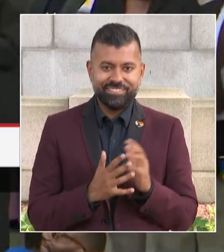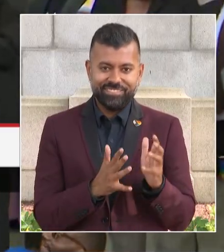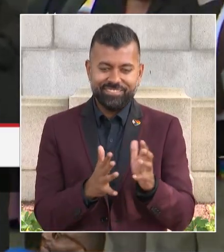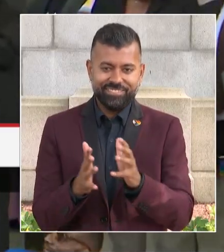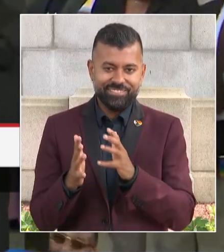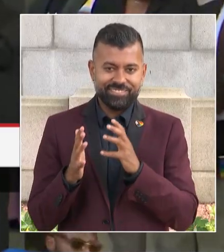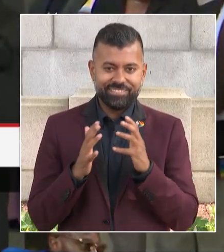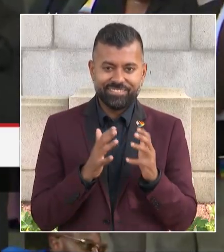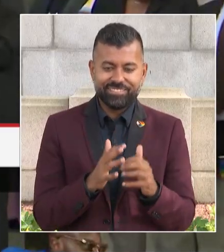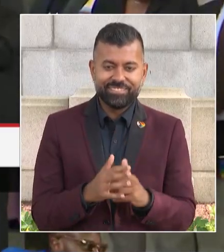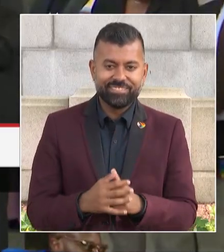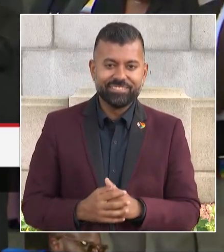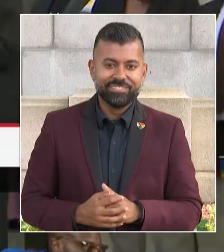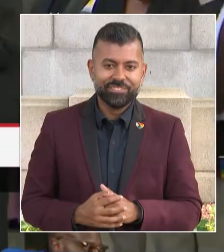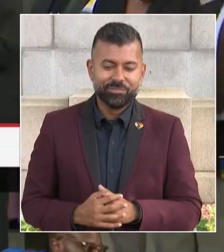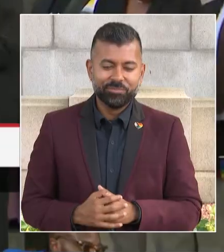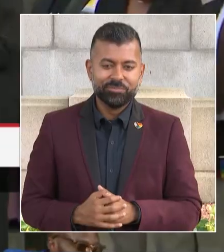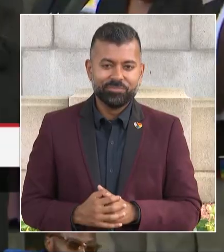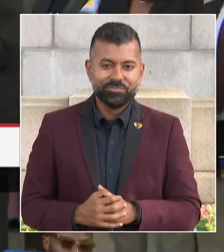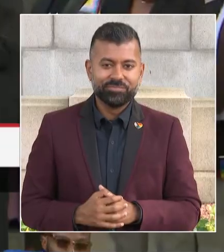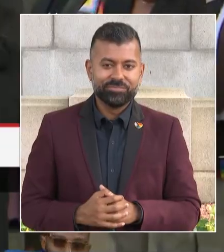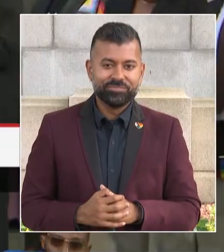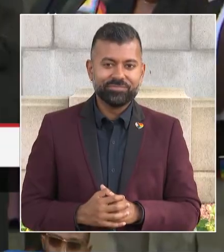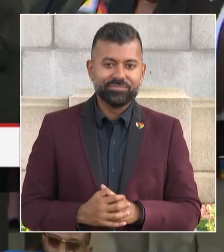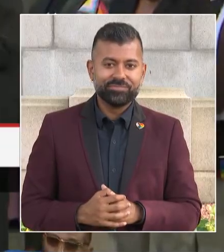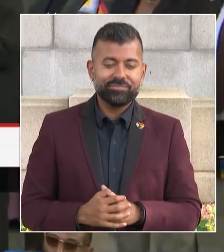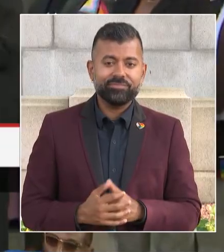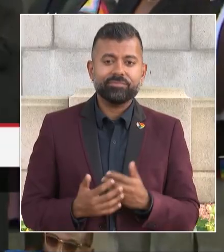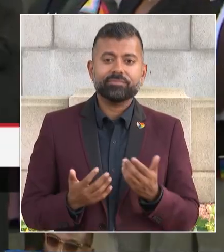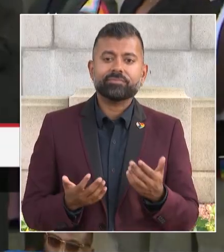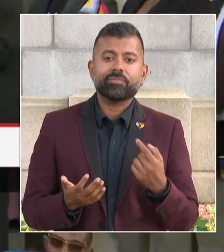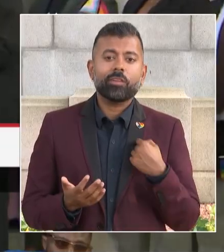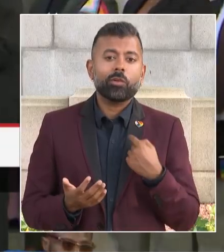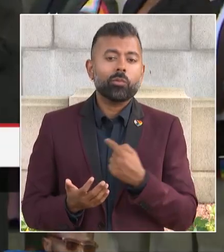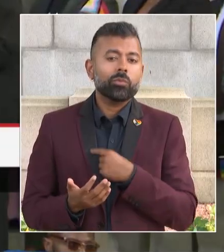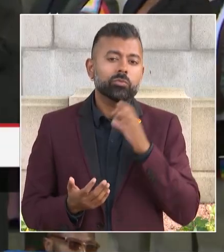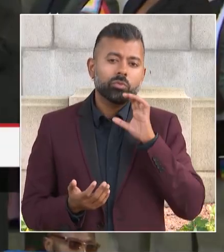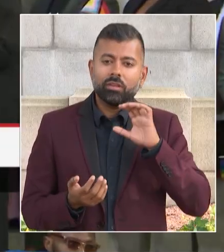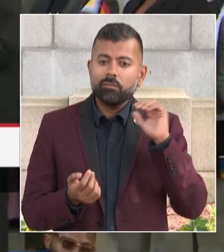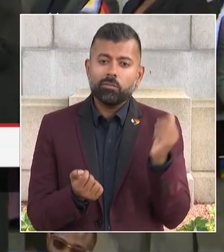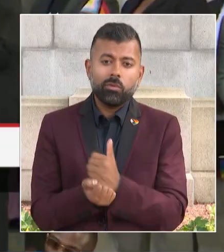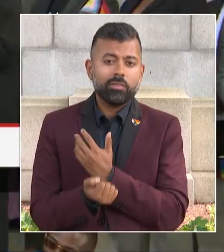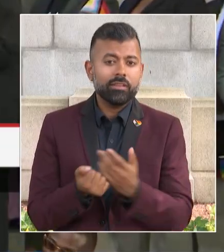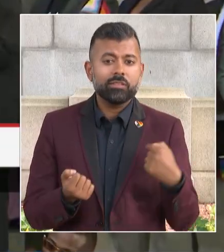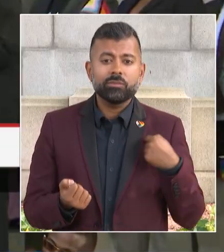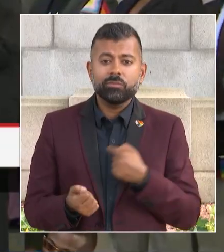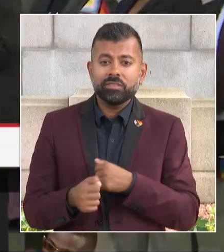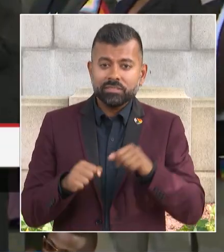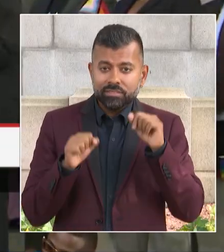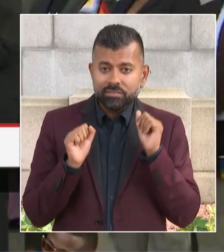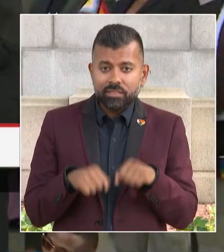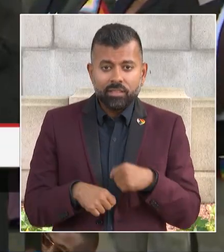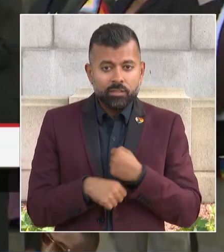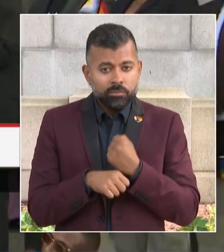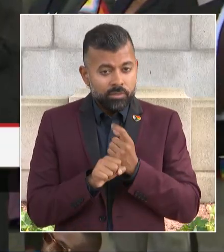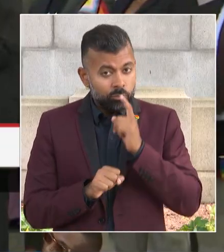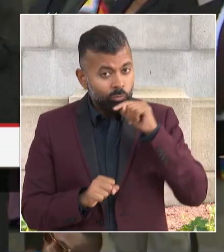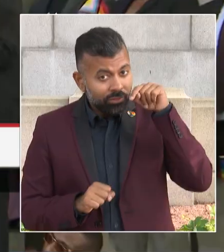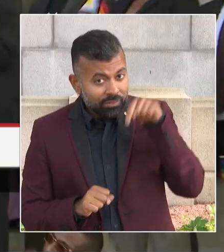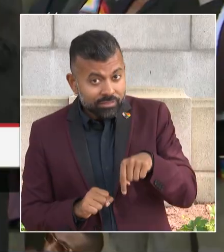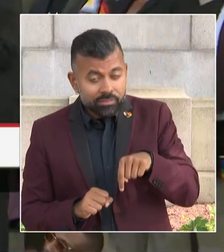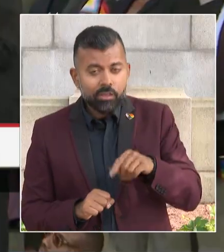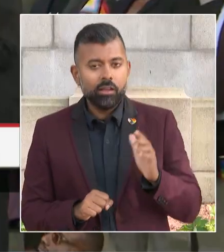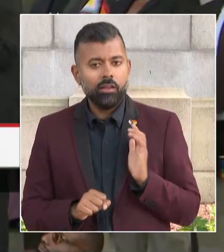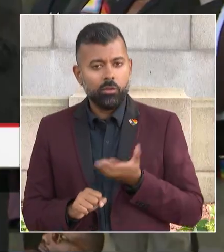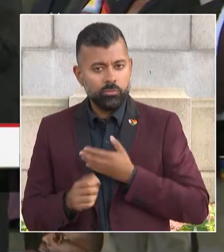And that's right. And we're going to do everything we can to ensure that it continues to thrive in FY26 and beyond. Today, I'm so